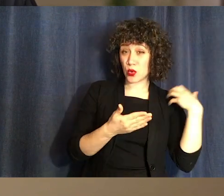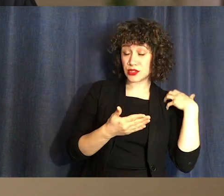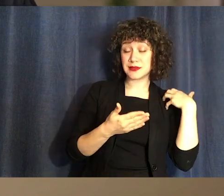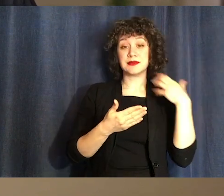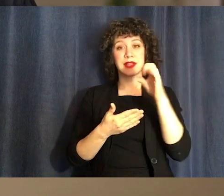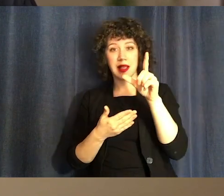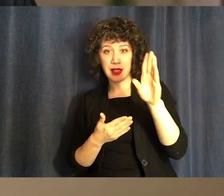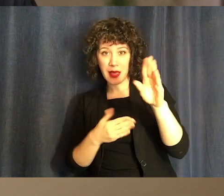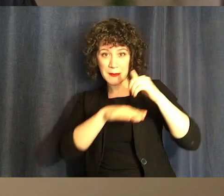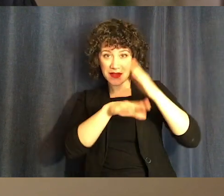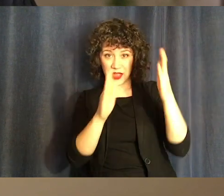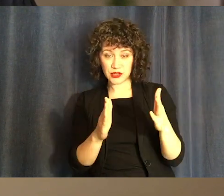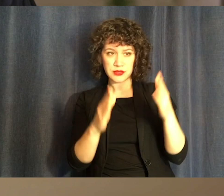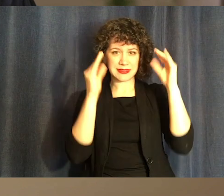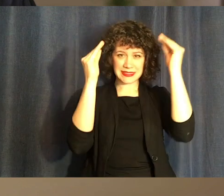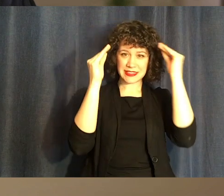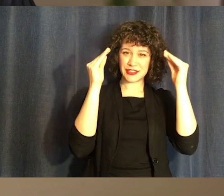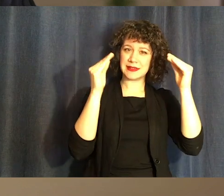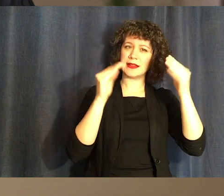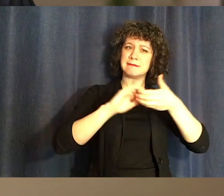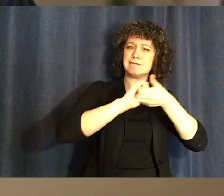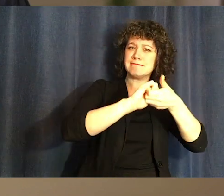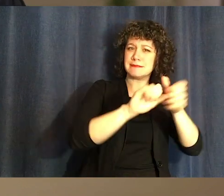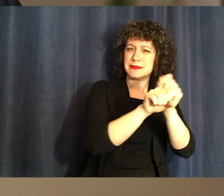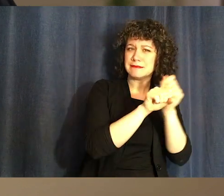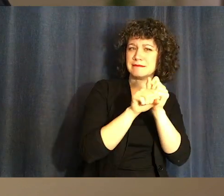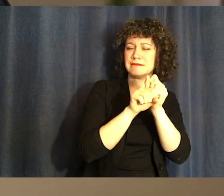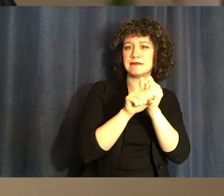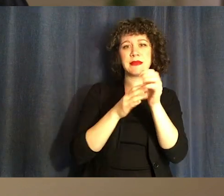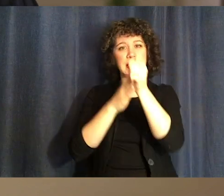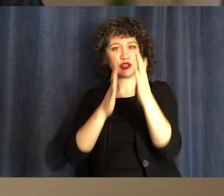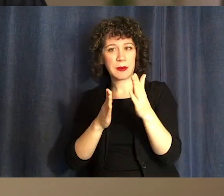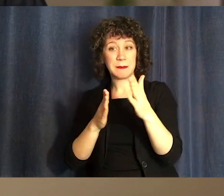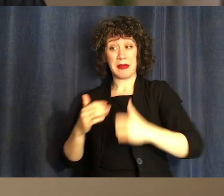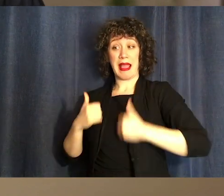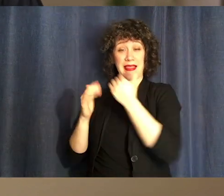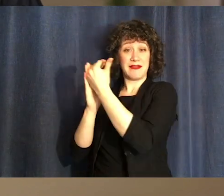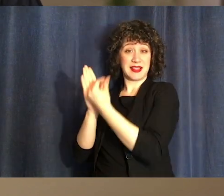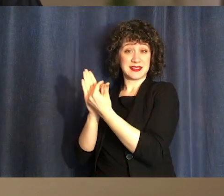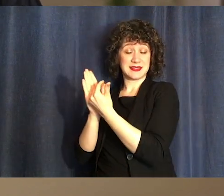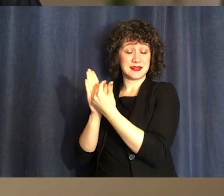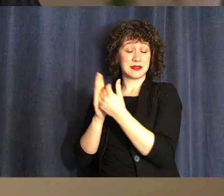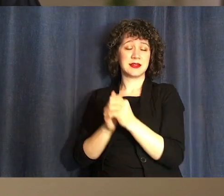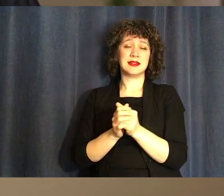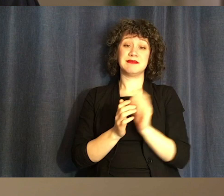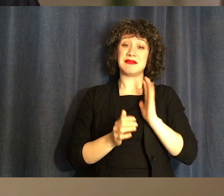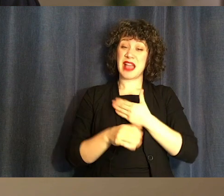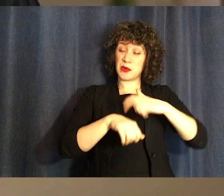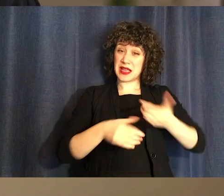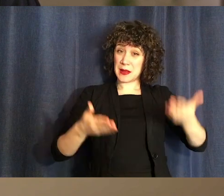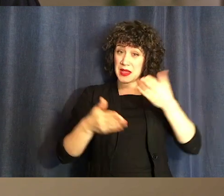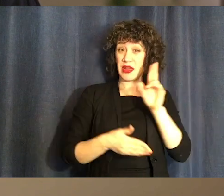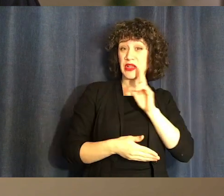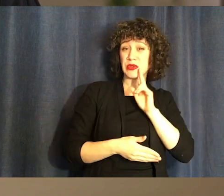teamwork, leadership, and sometimes even life lessons. A lot will be missed about our years here at Houston. The football